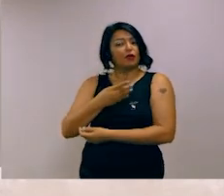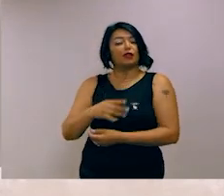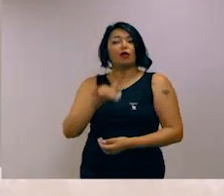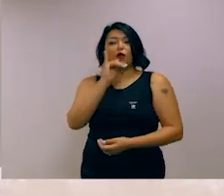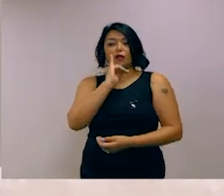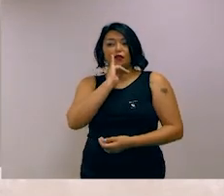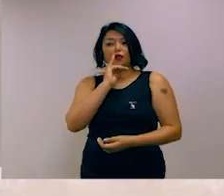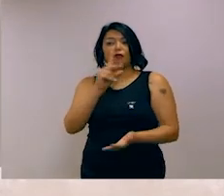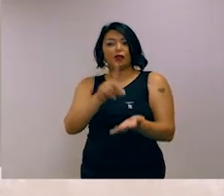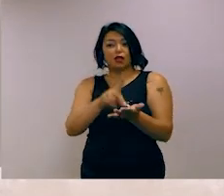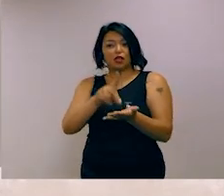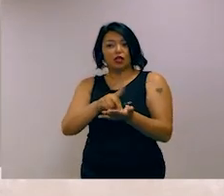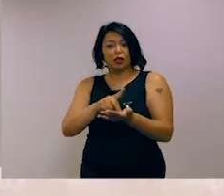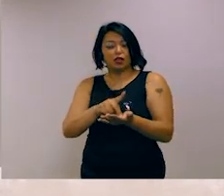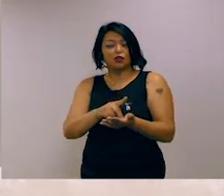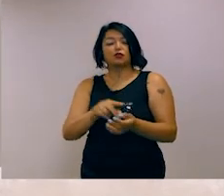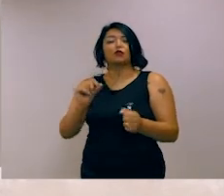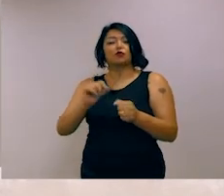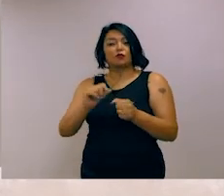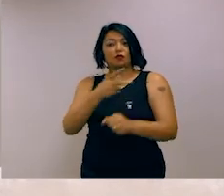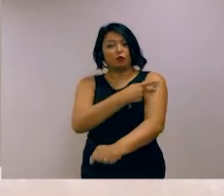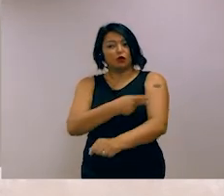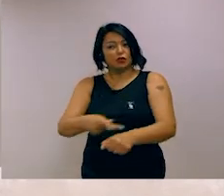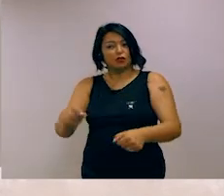in Kaiman.